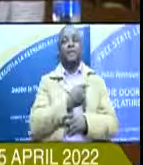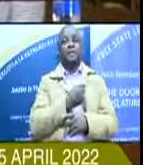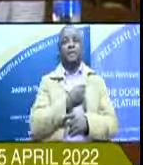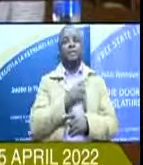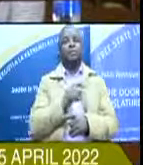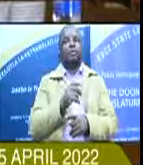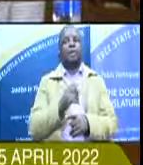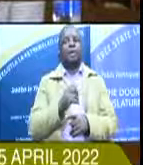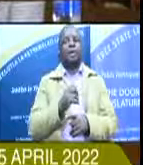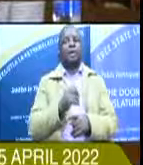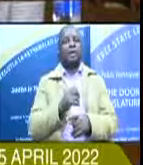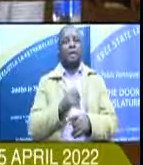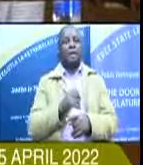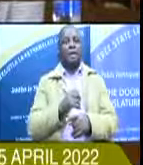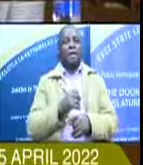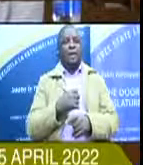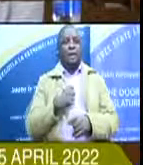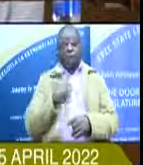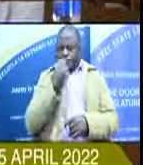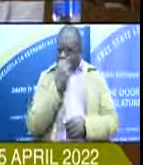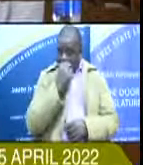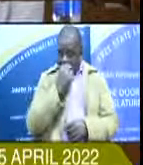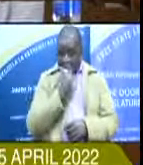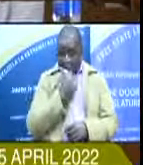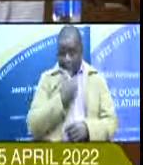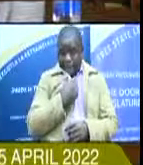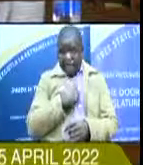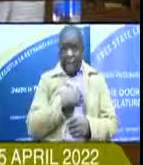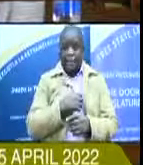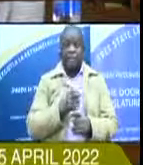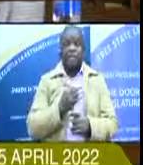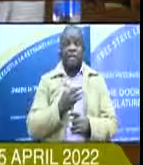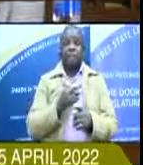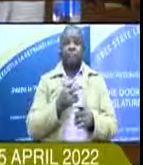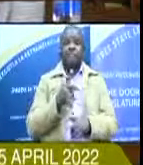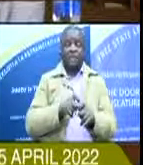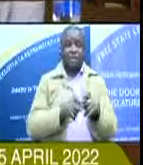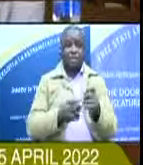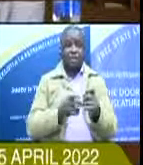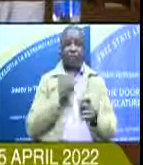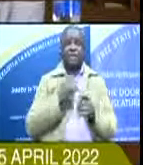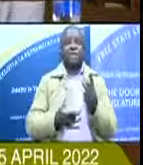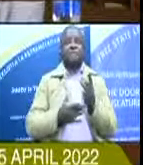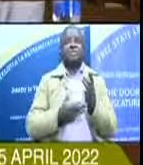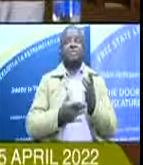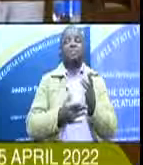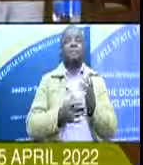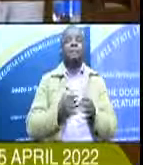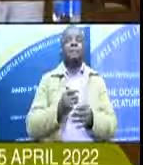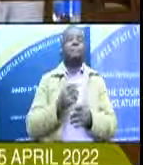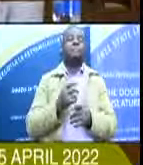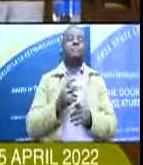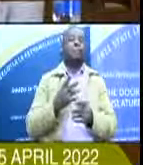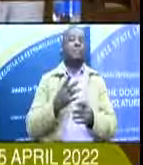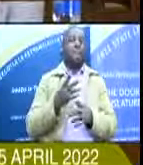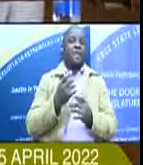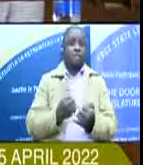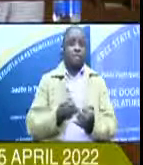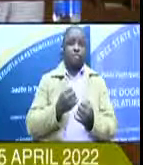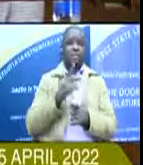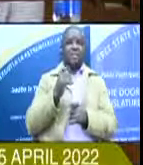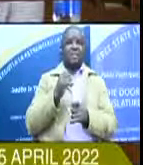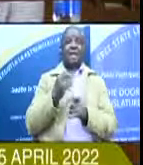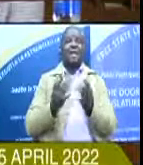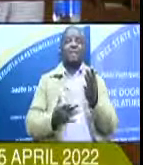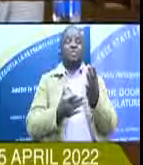successful if it were not for enabling technology. The effective use of electronic vaccination data management